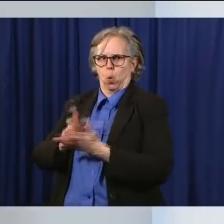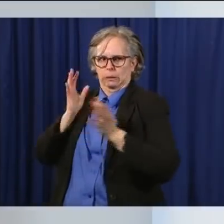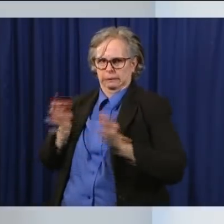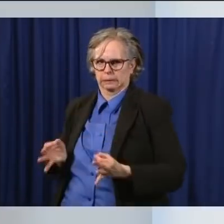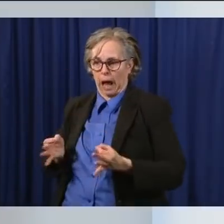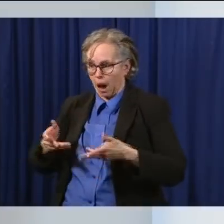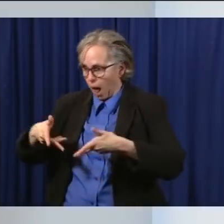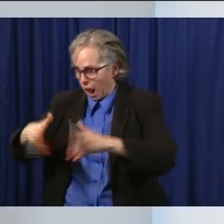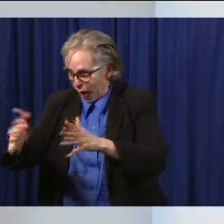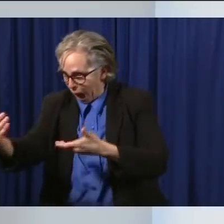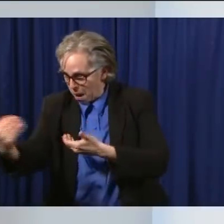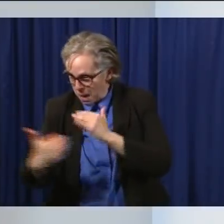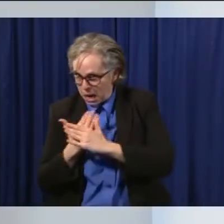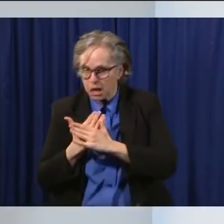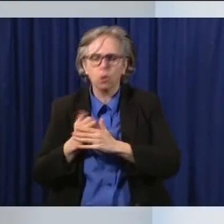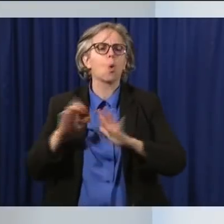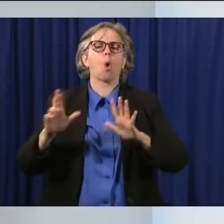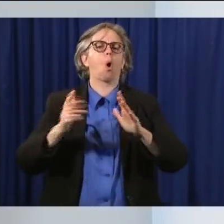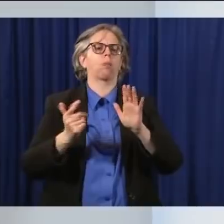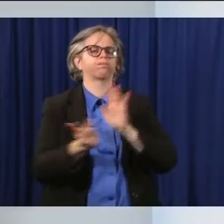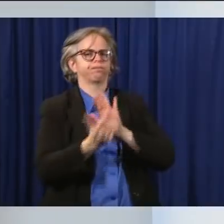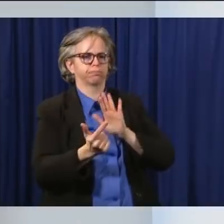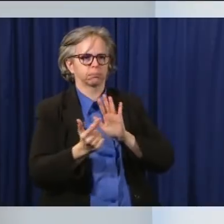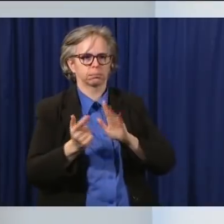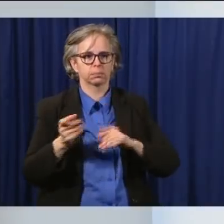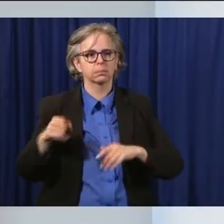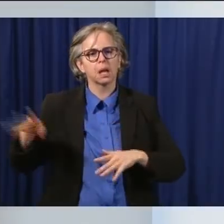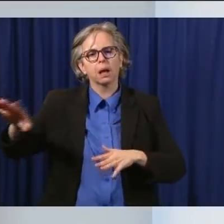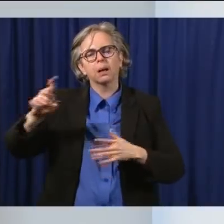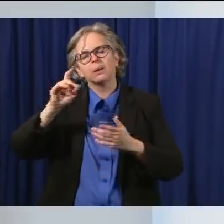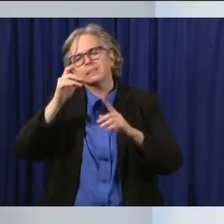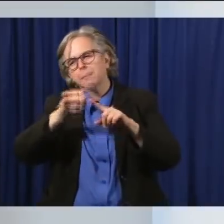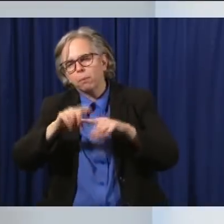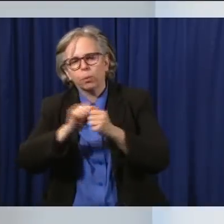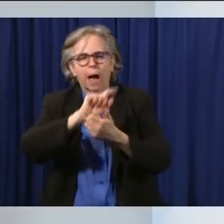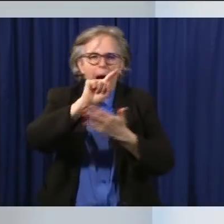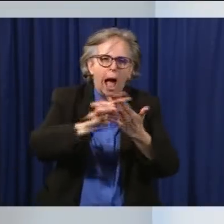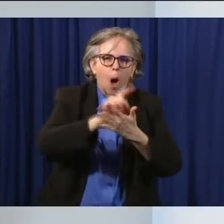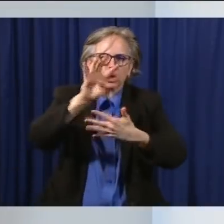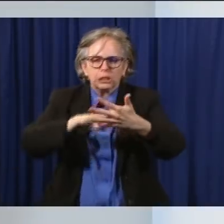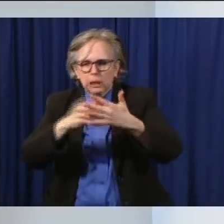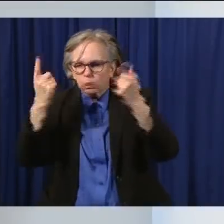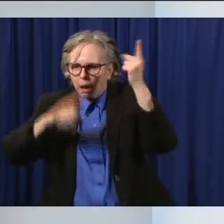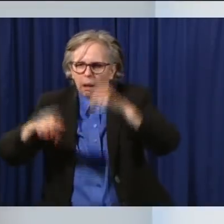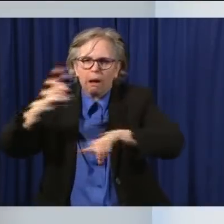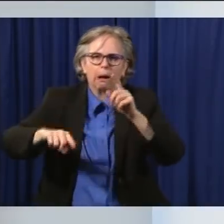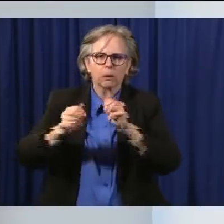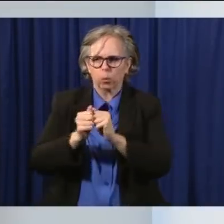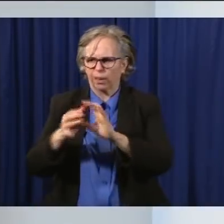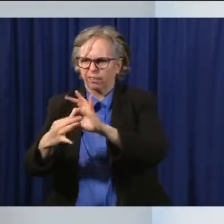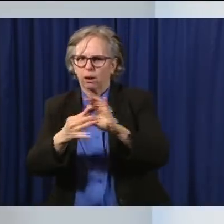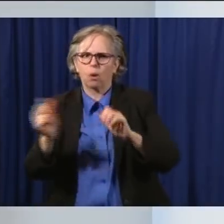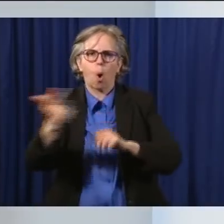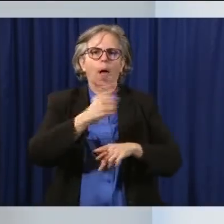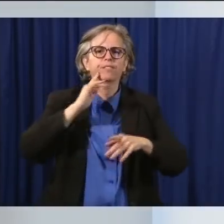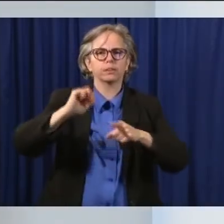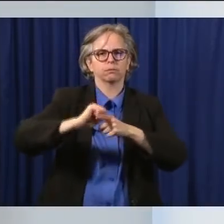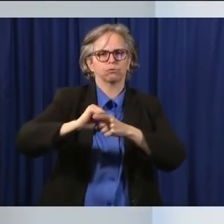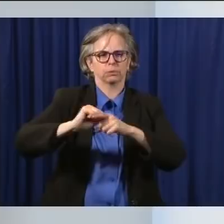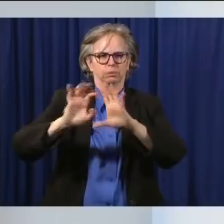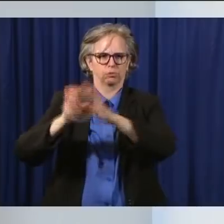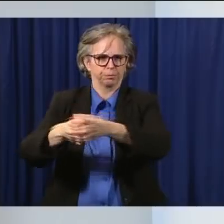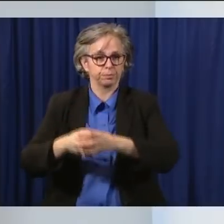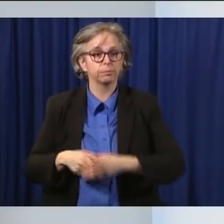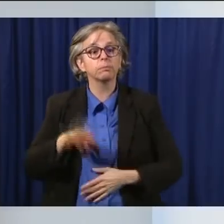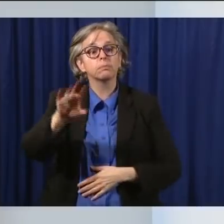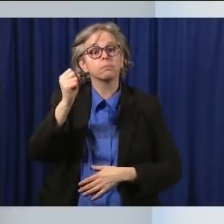as well. For all of the student athletes out there, I know you are anxious for more certainty about your future, and